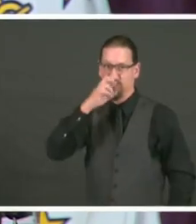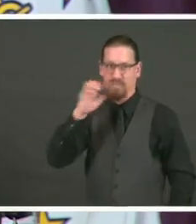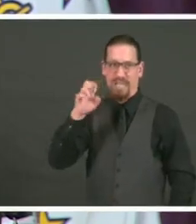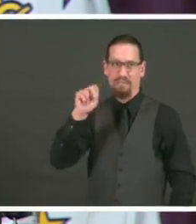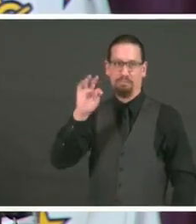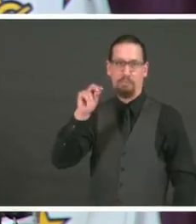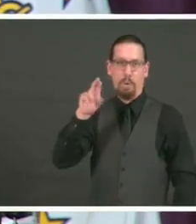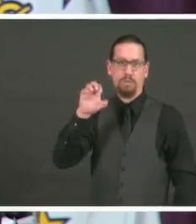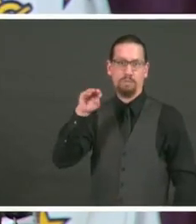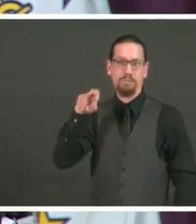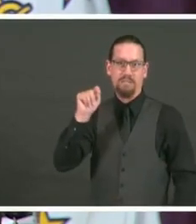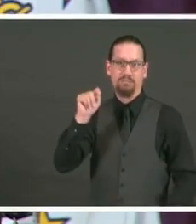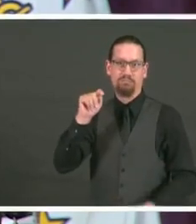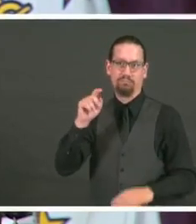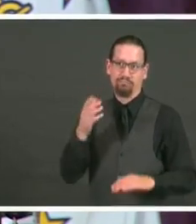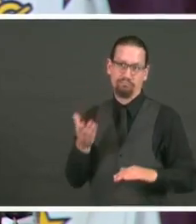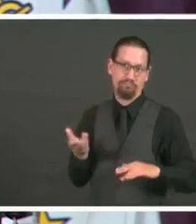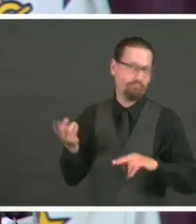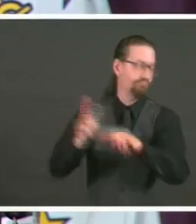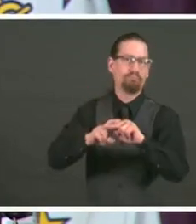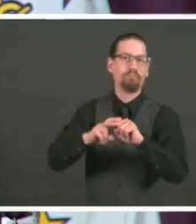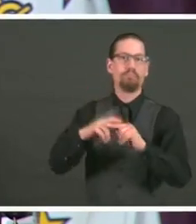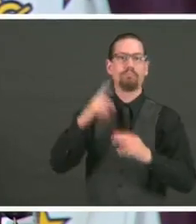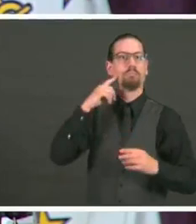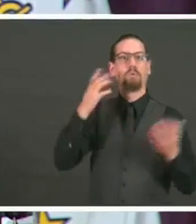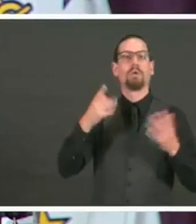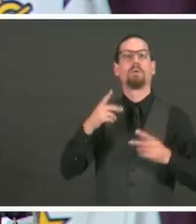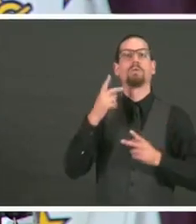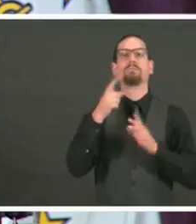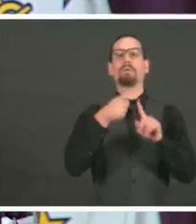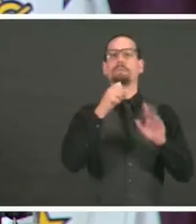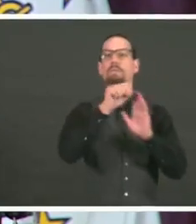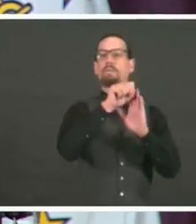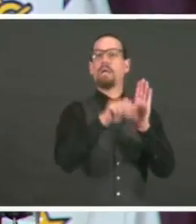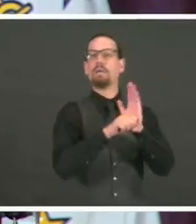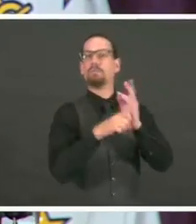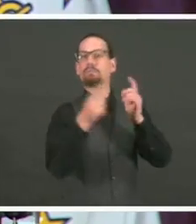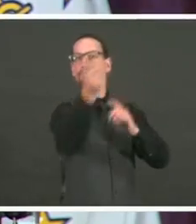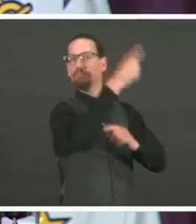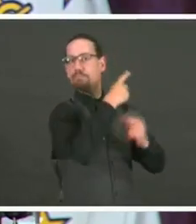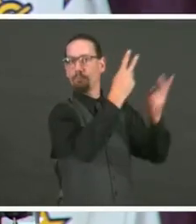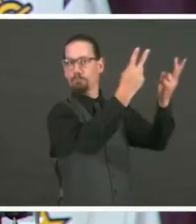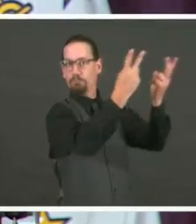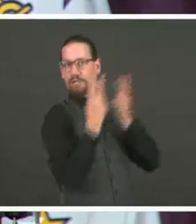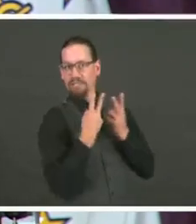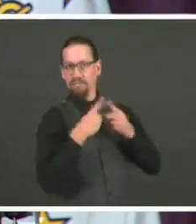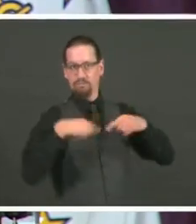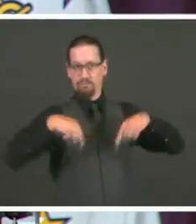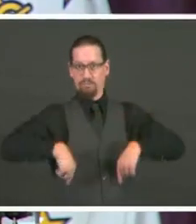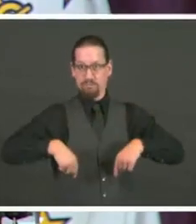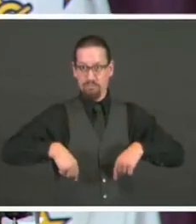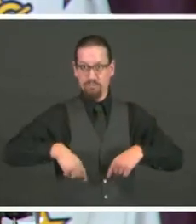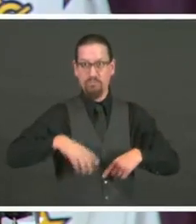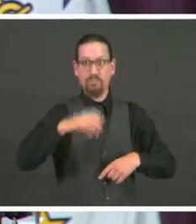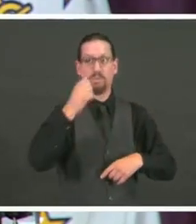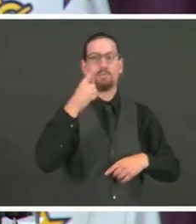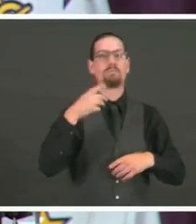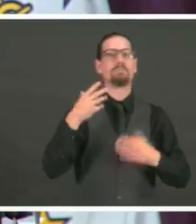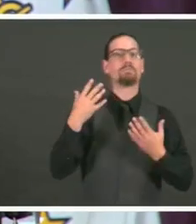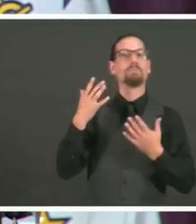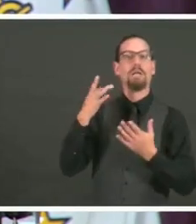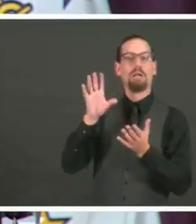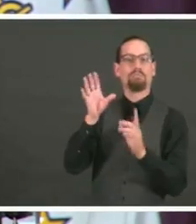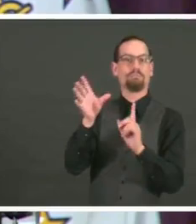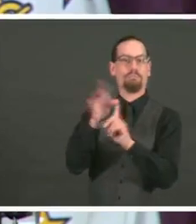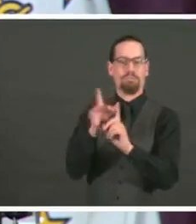cases, more than 11% of our cases traced back to out-of-state travel. So we are